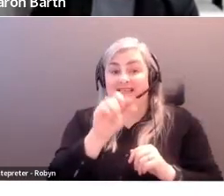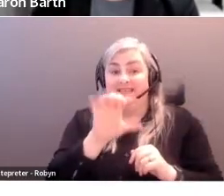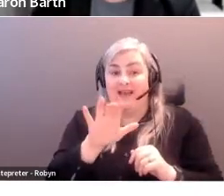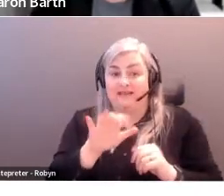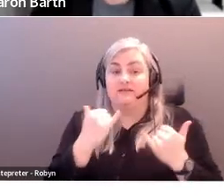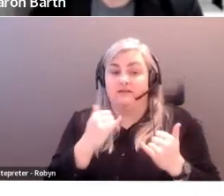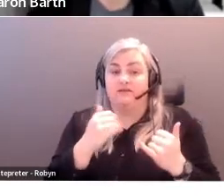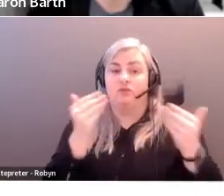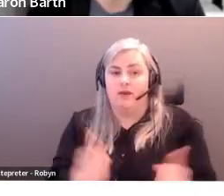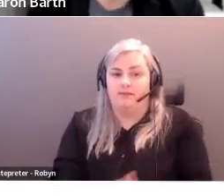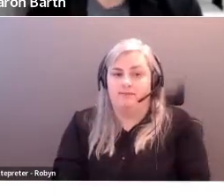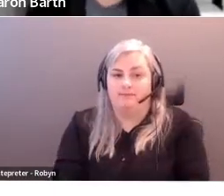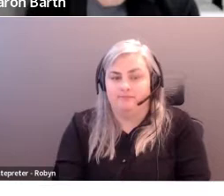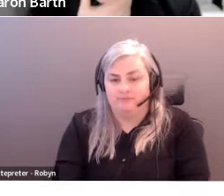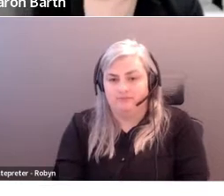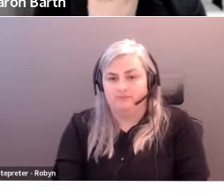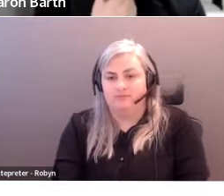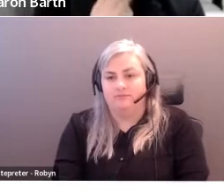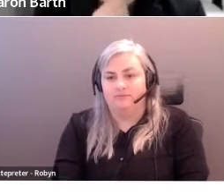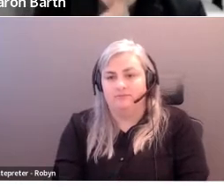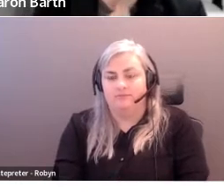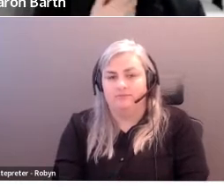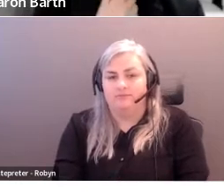it. Go. See?